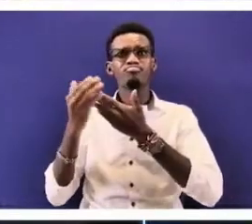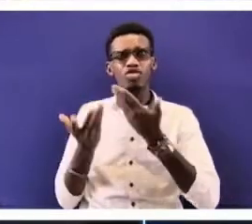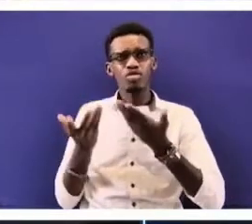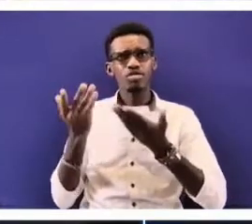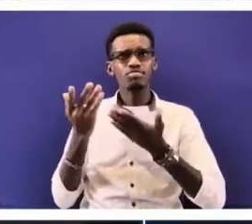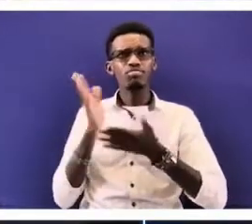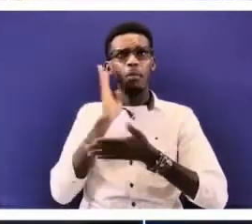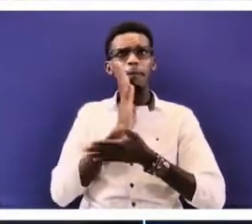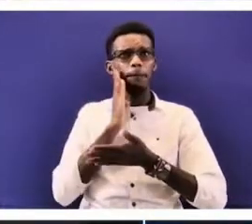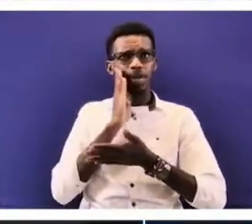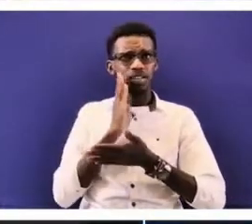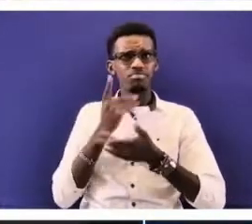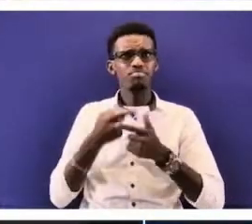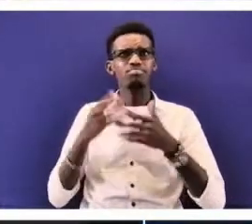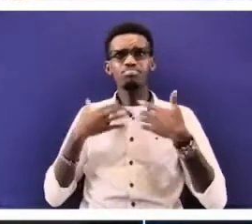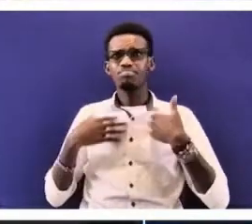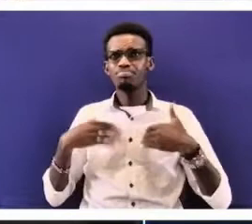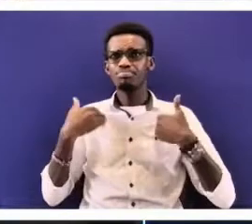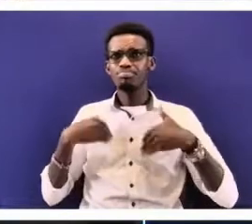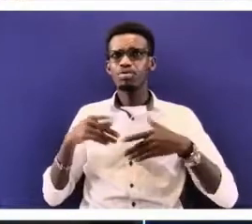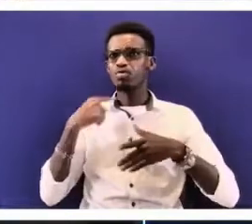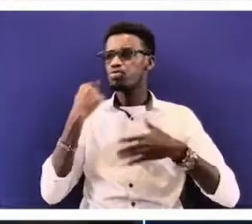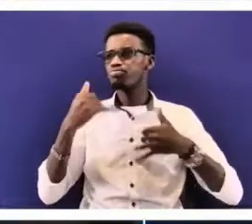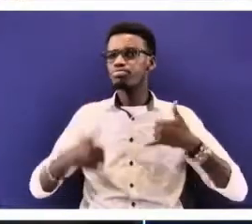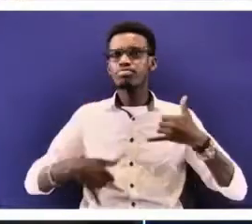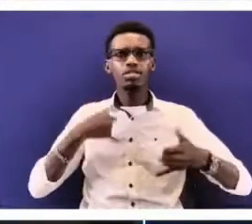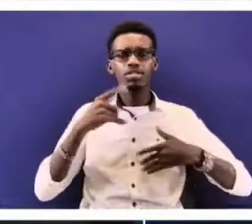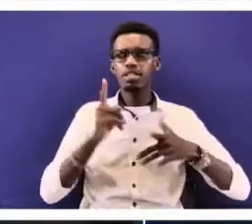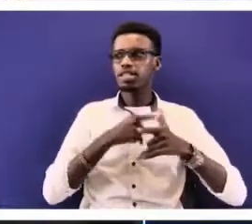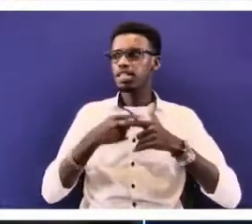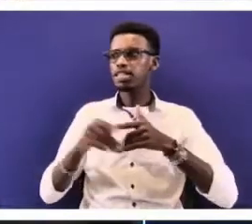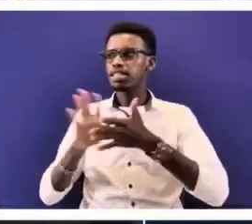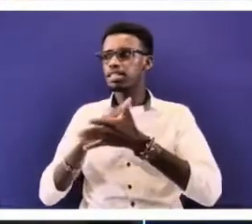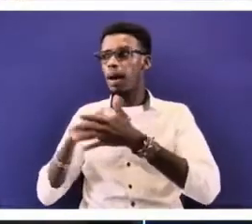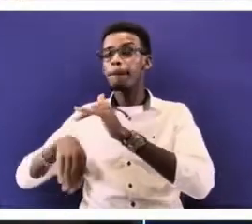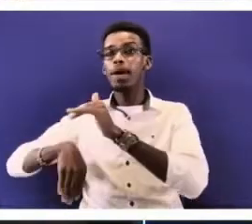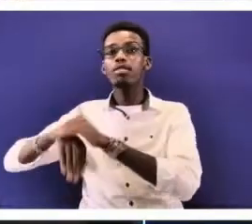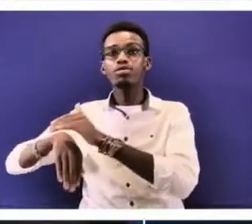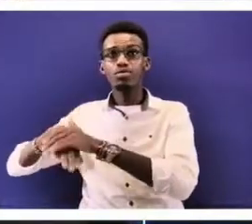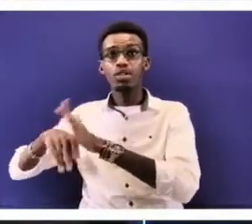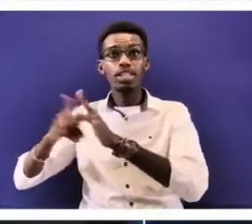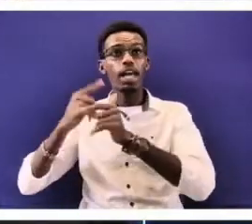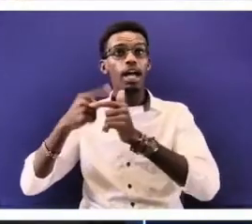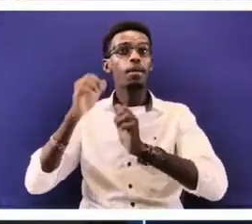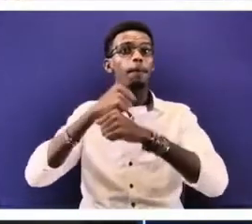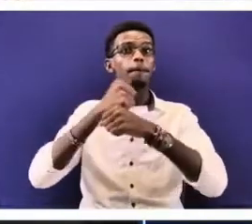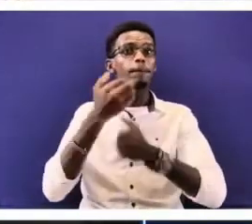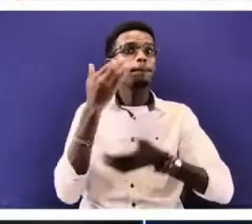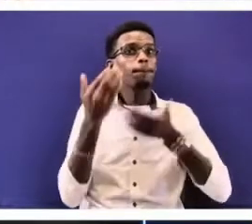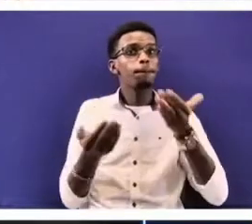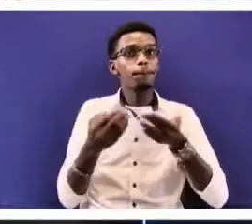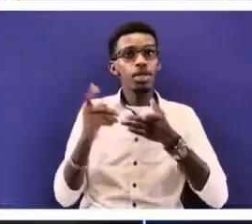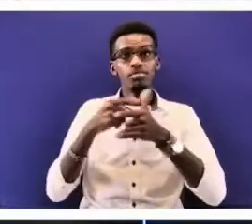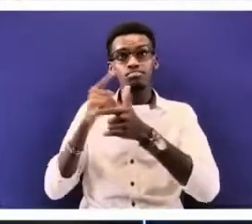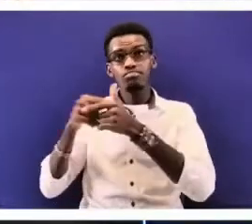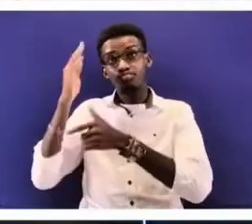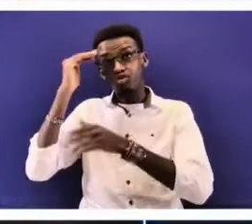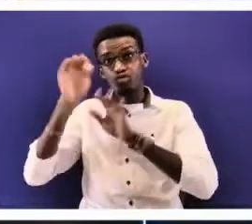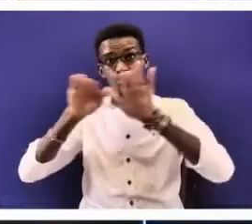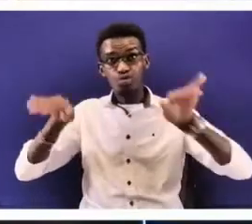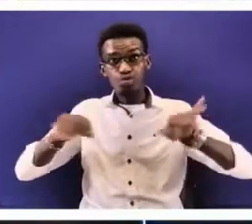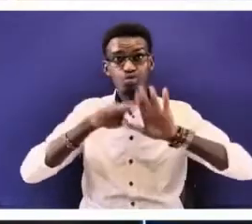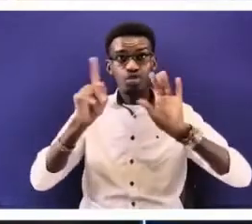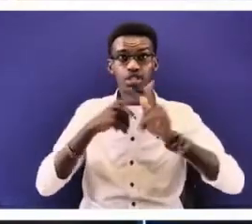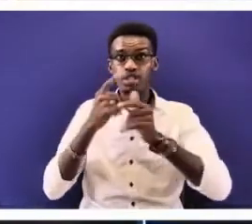Have you ever been a person who enjoyed a particular sport? Maybe you're on a swim team or a